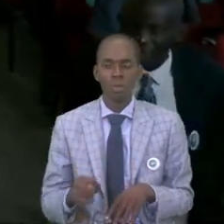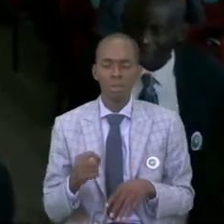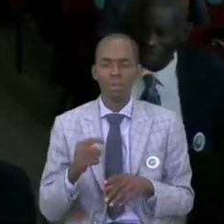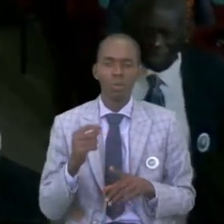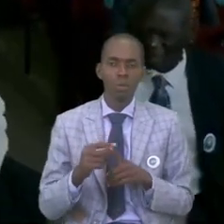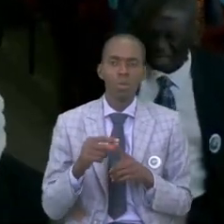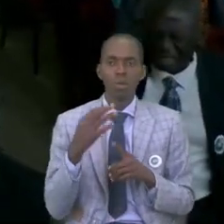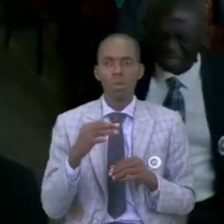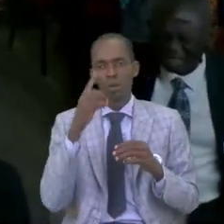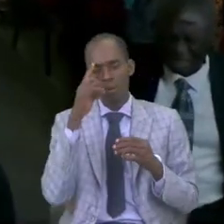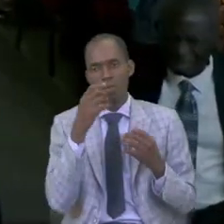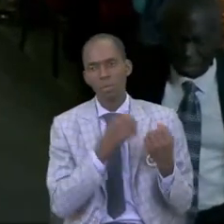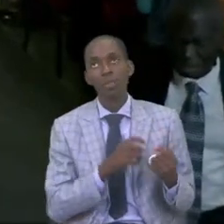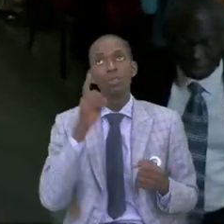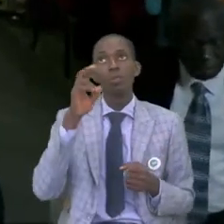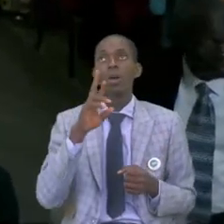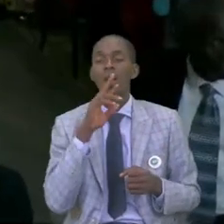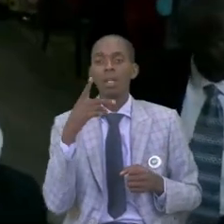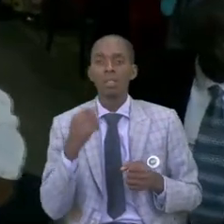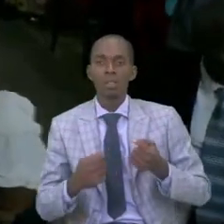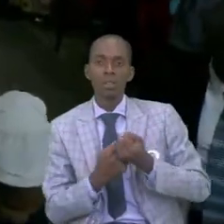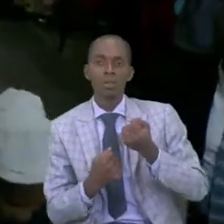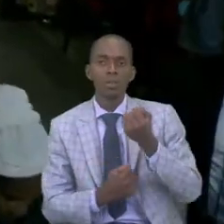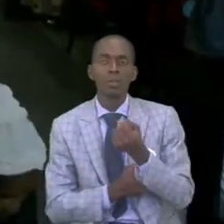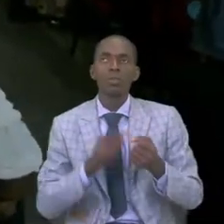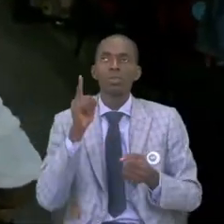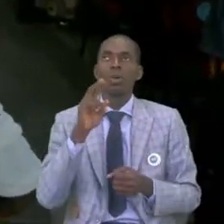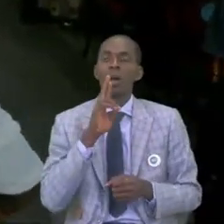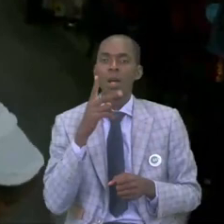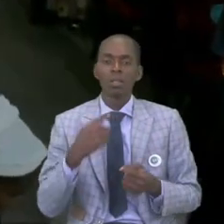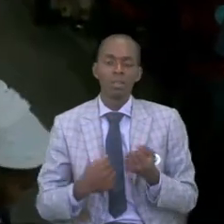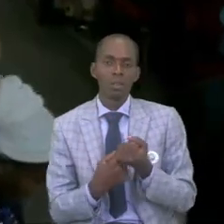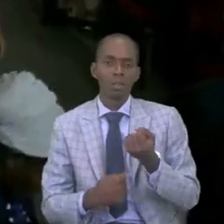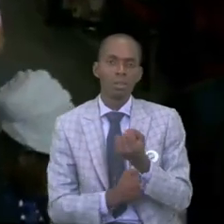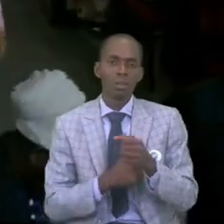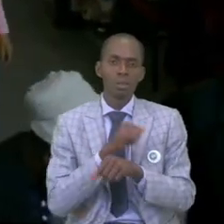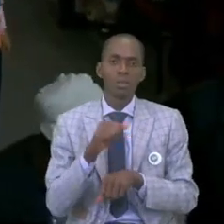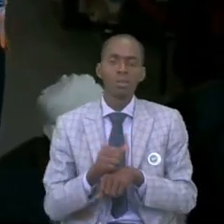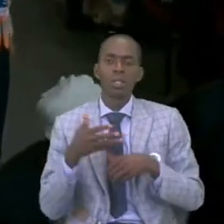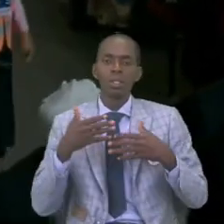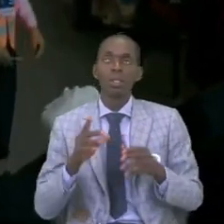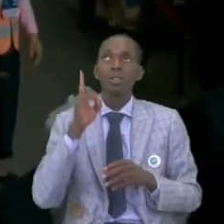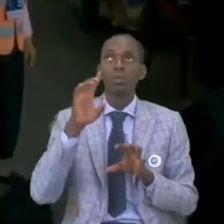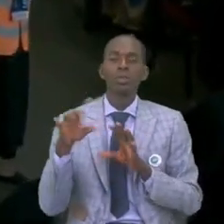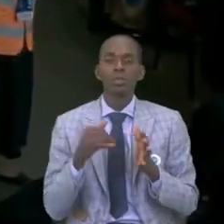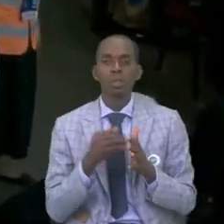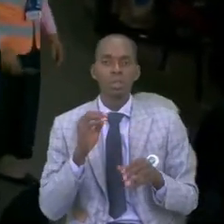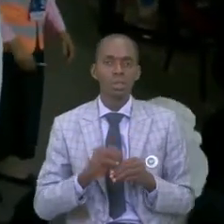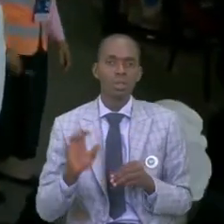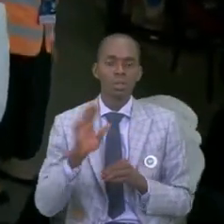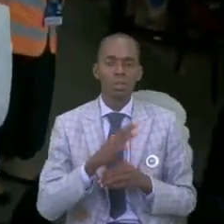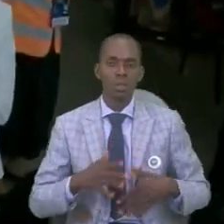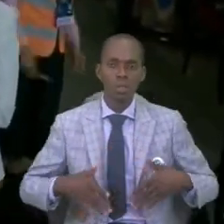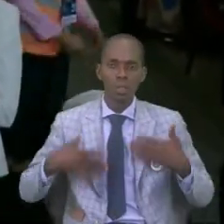are the foundation and you are the cornerstone. Let him do it in your life. And tell